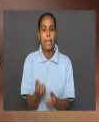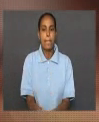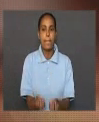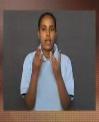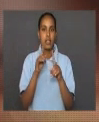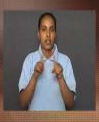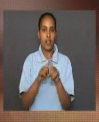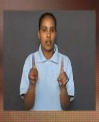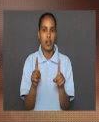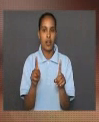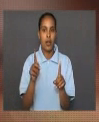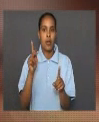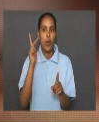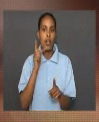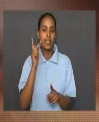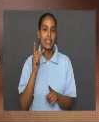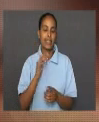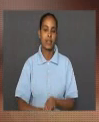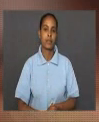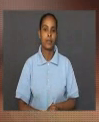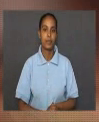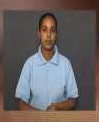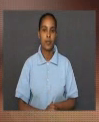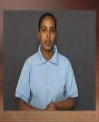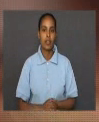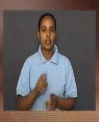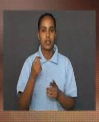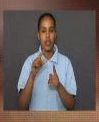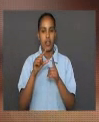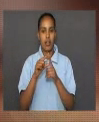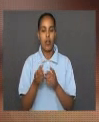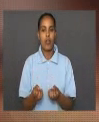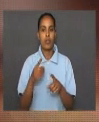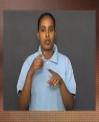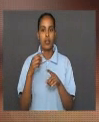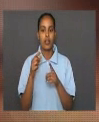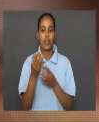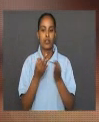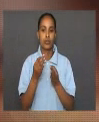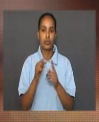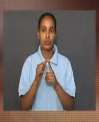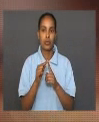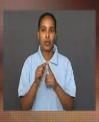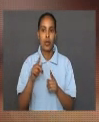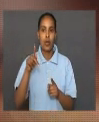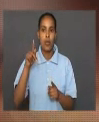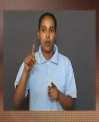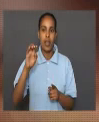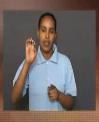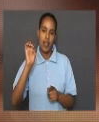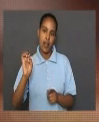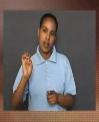many different polyesters. The term most often refers to